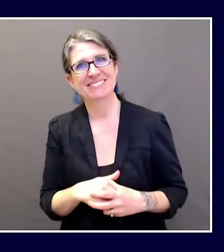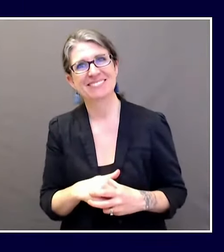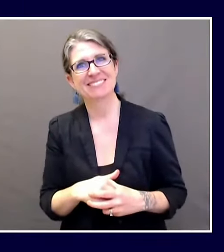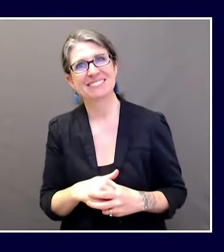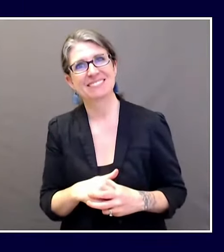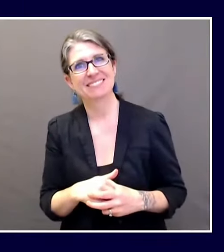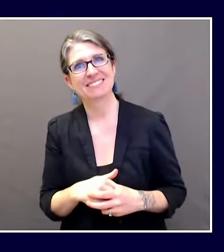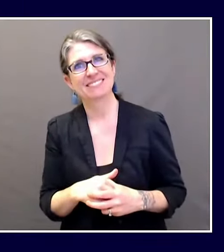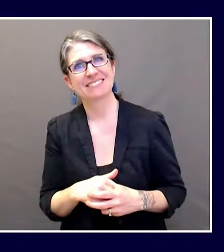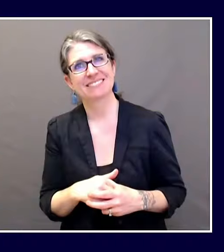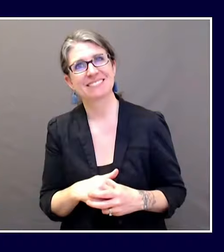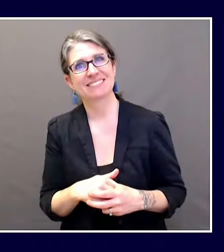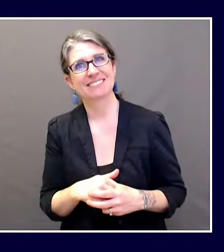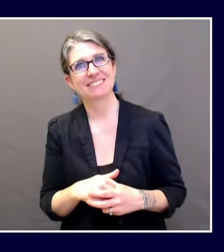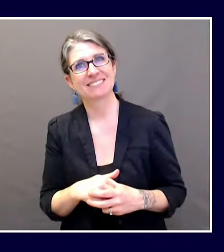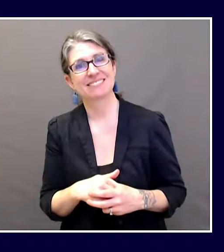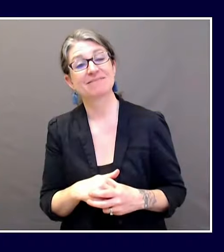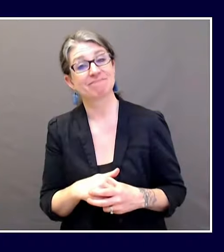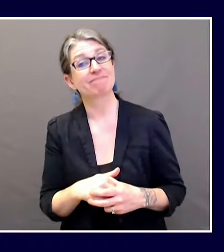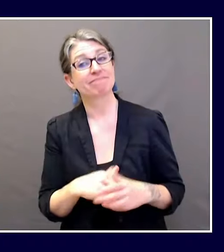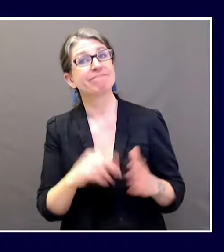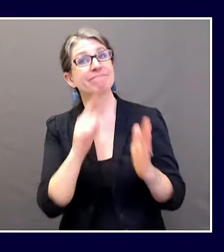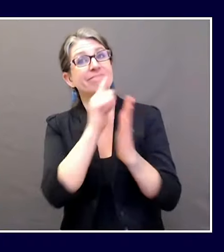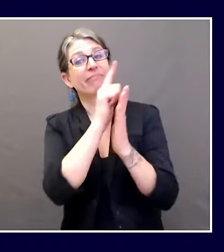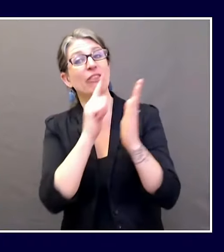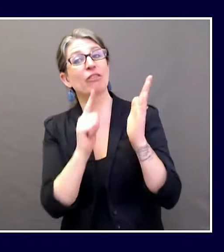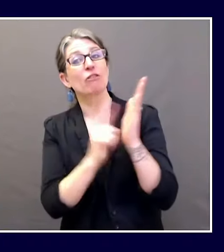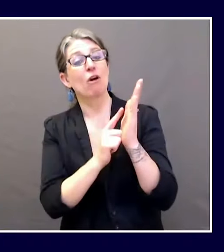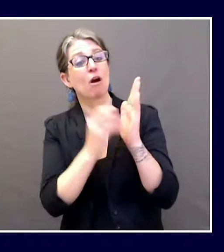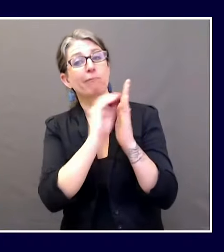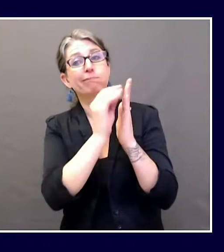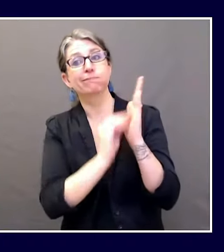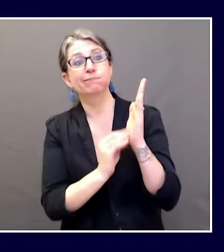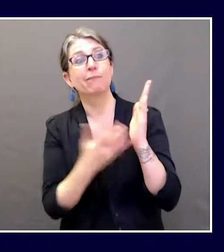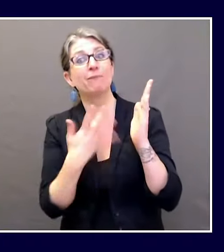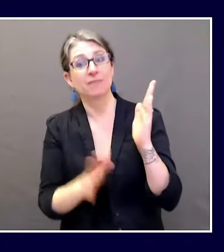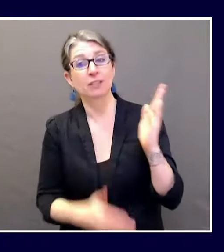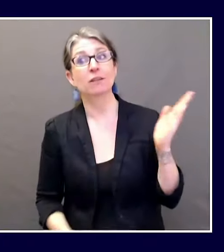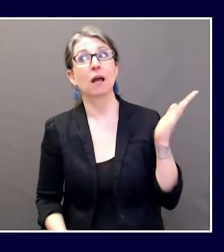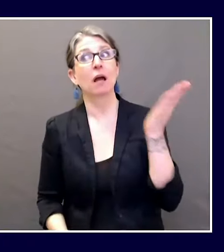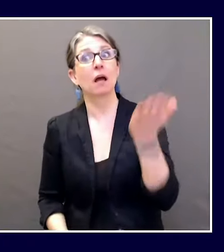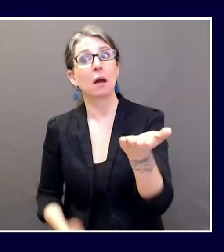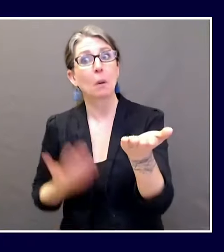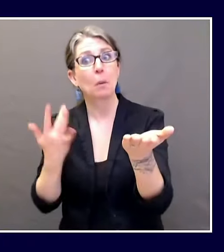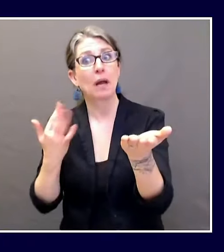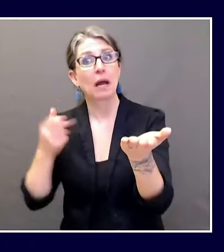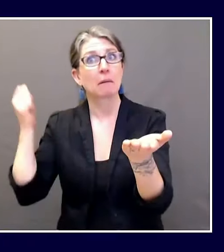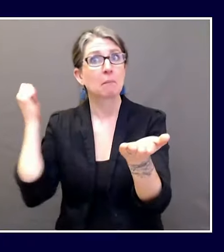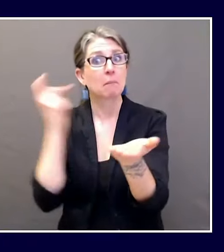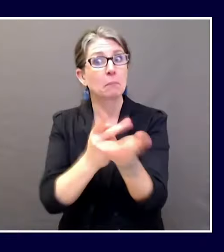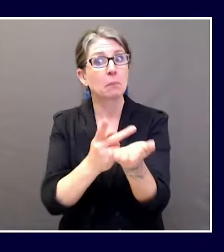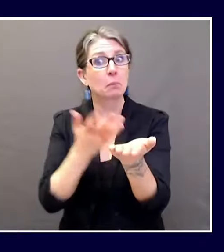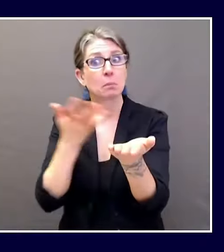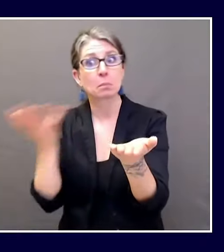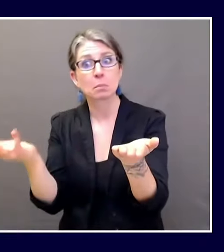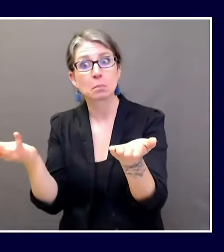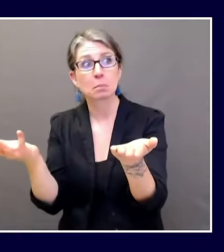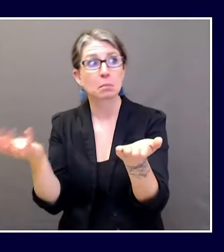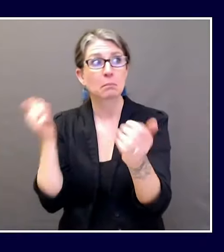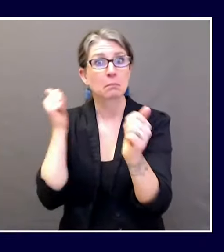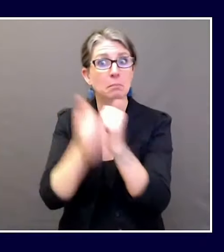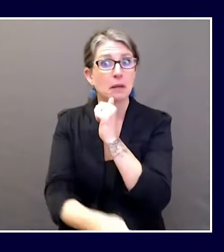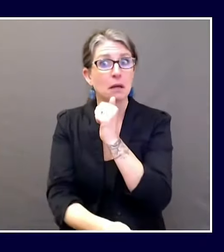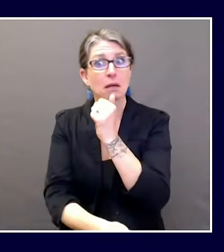difficult for governors to extend a state of emergency after 30 days. How have these emergency declarations